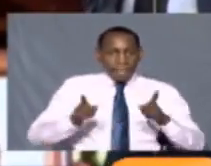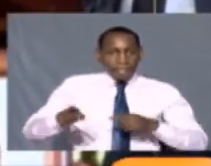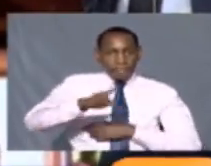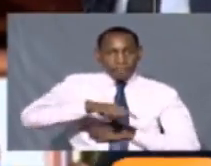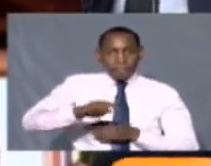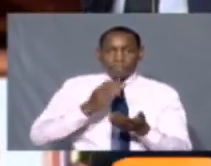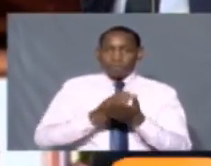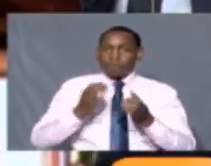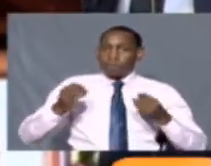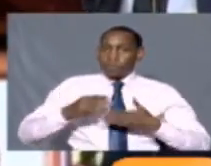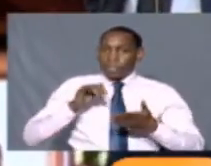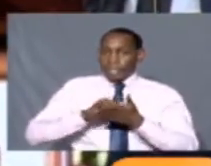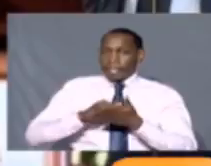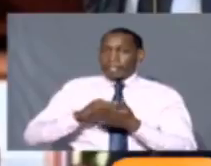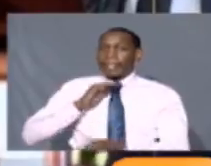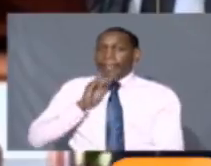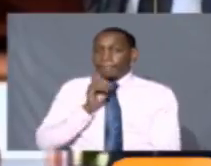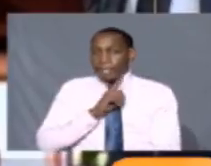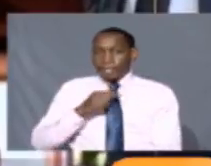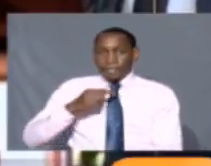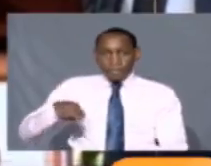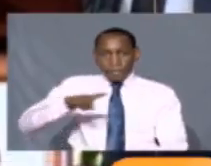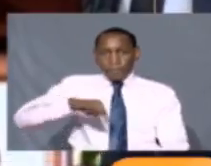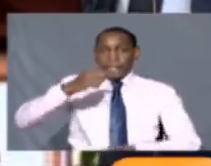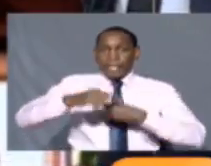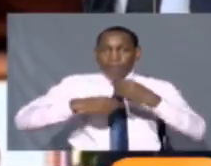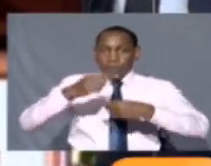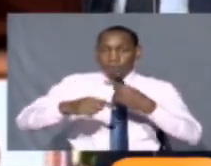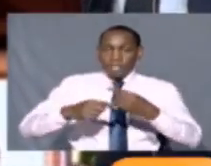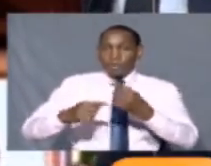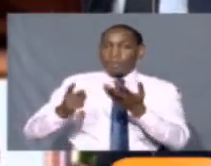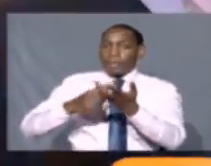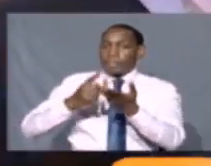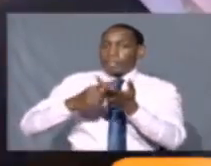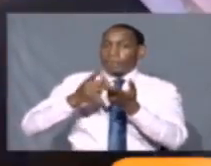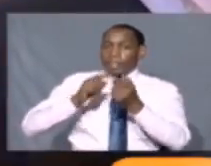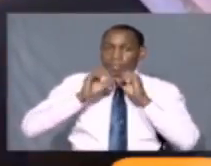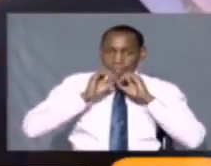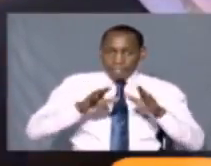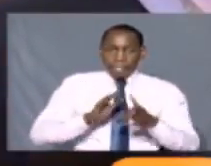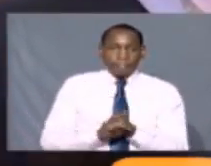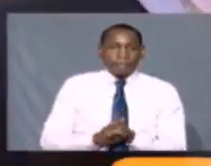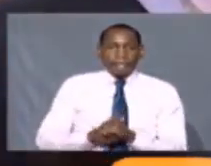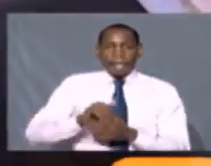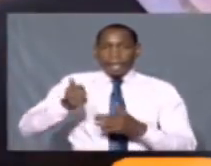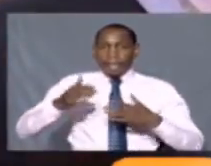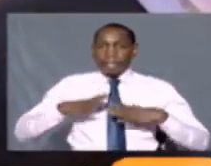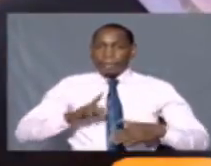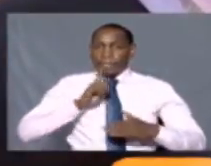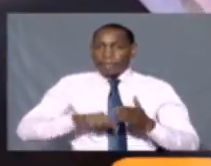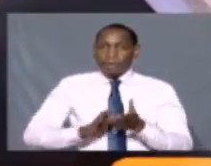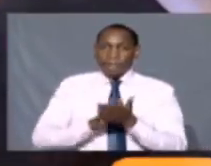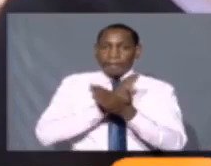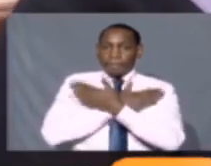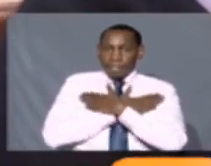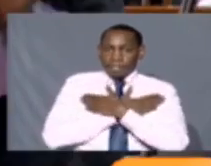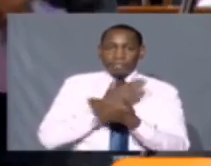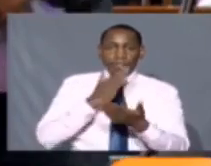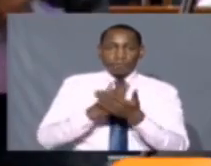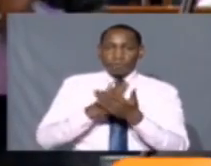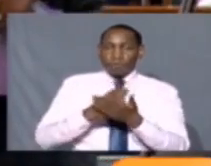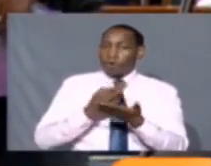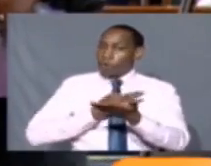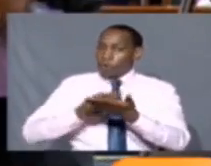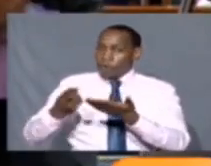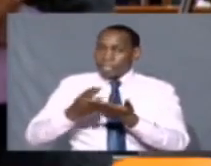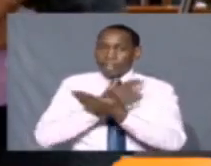all devastated that you've left us, we will continue to count our blessings. To those who called her a friend, she was nothing but honest.